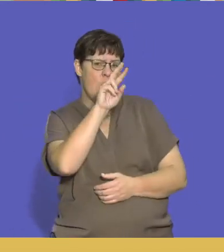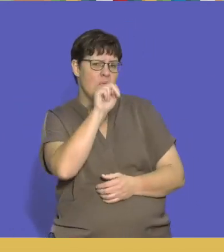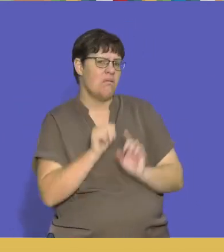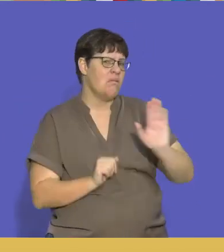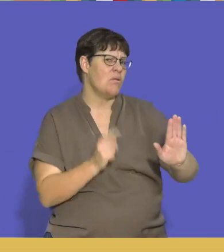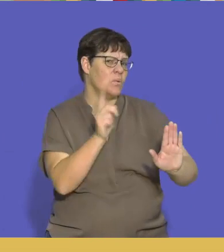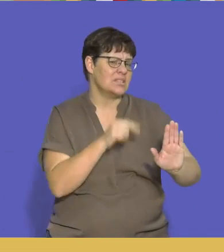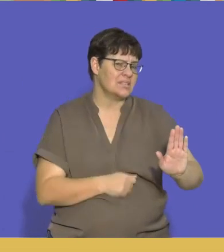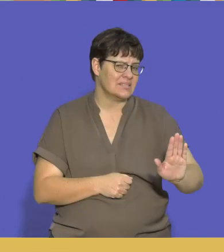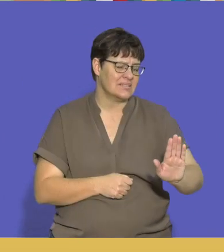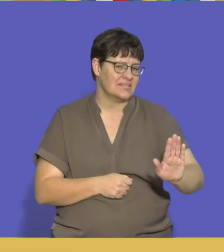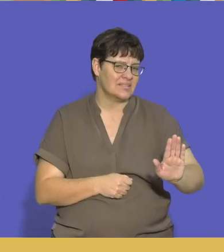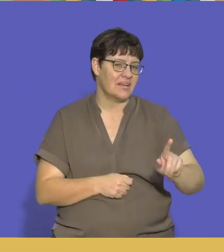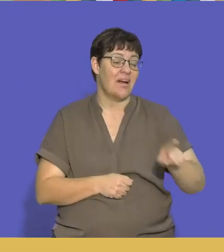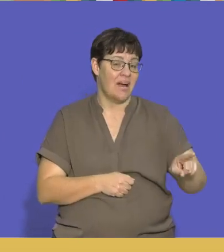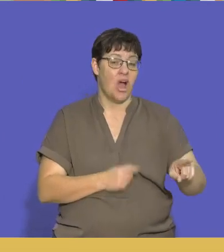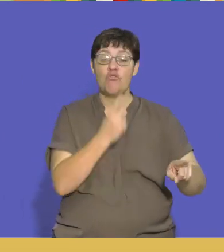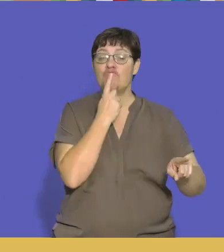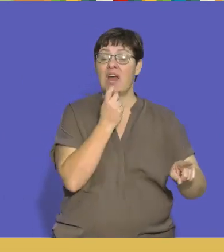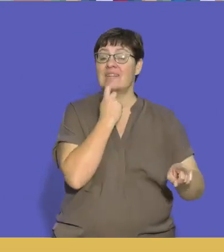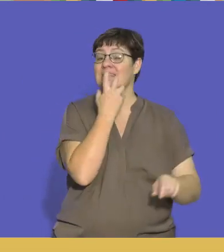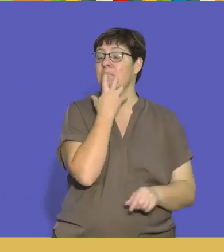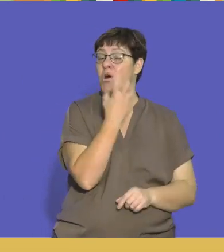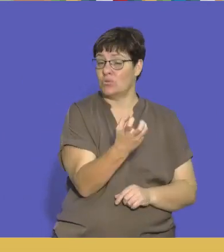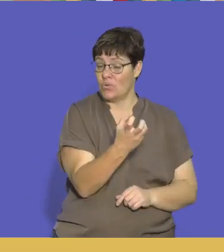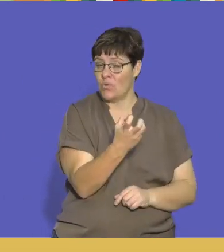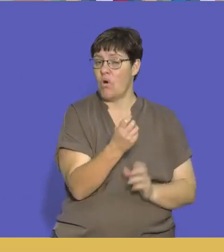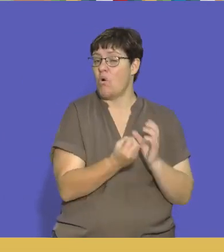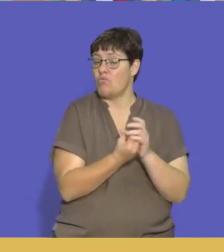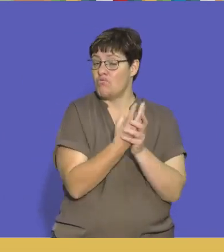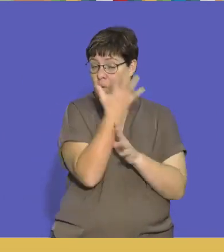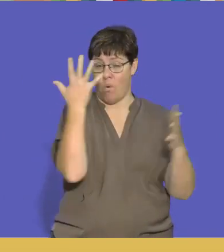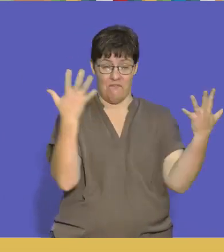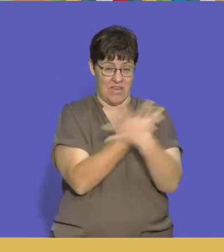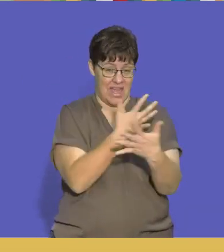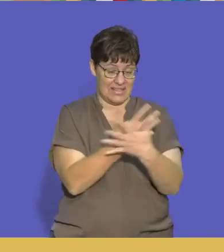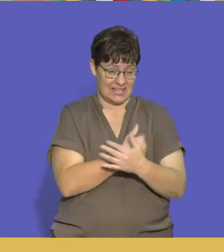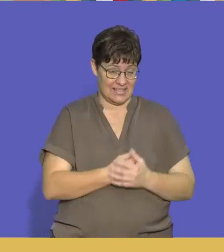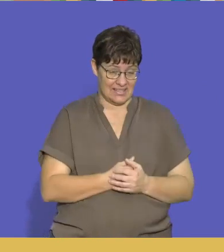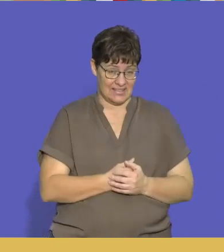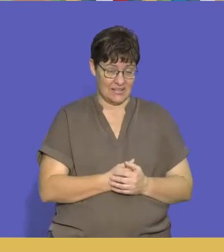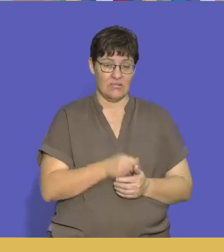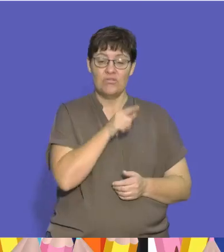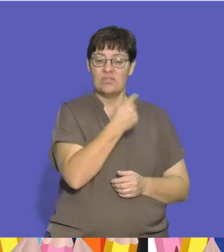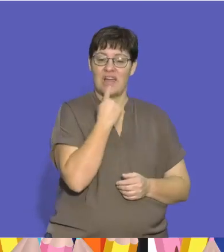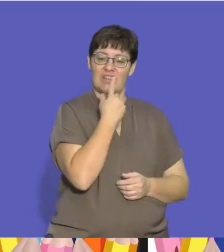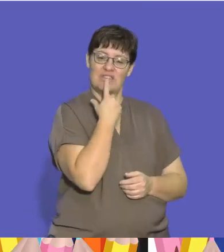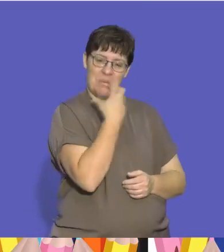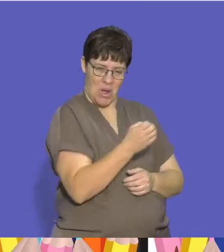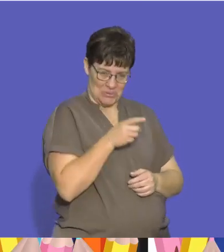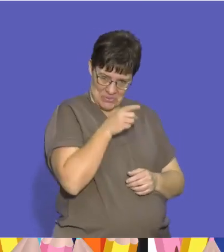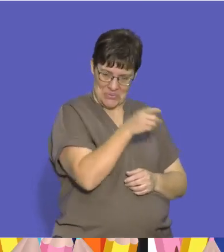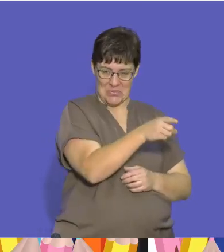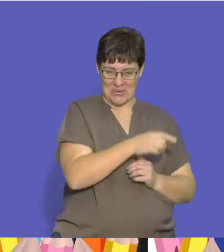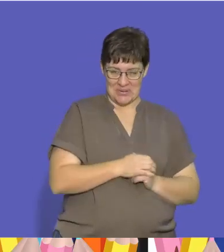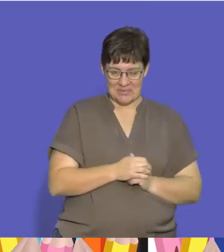that sentence? Listen again. The red tomatoes are growing fast. You say,